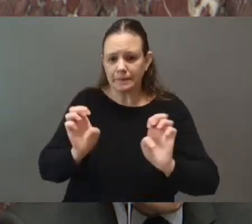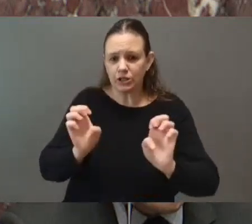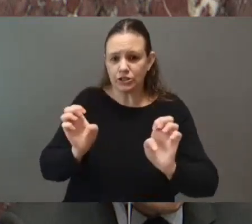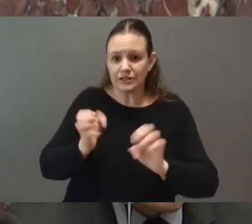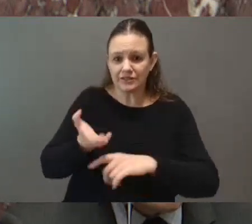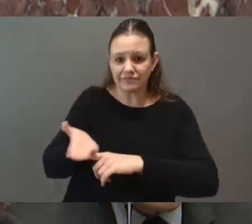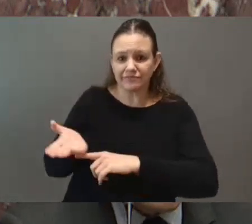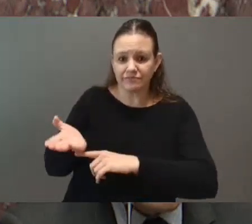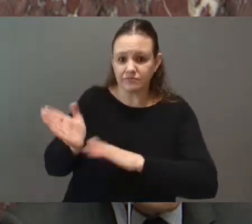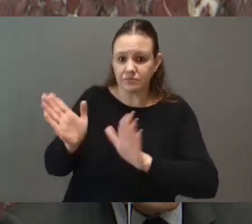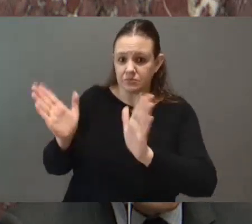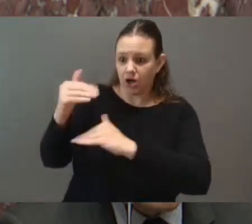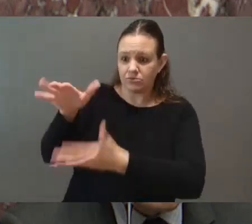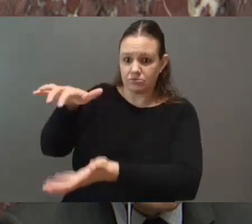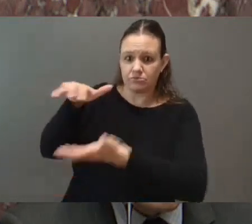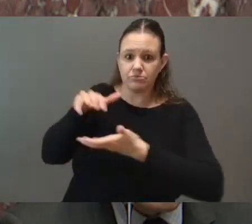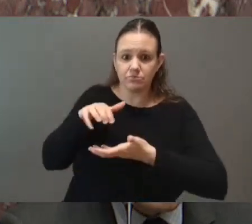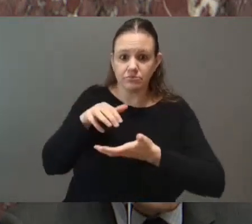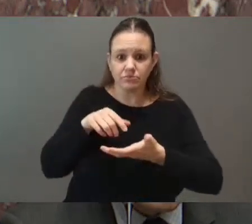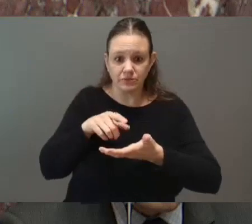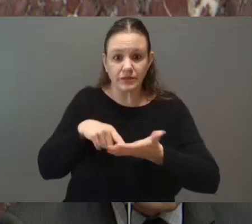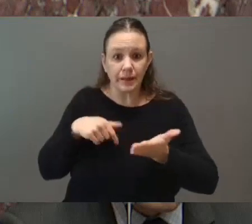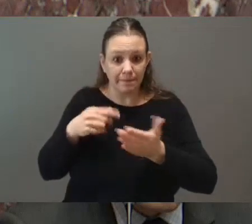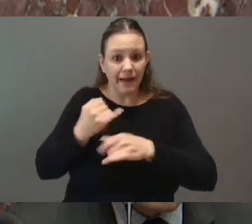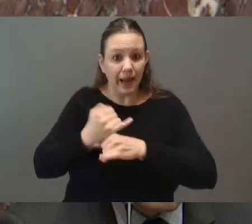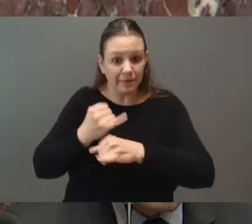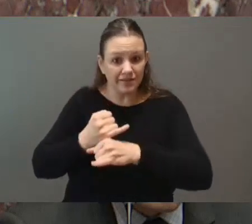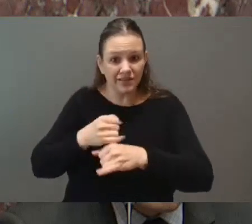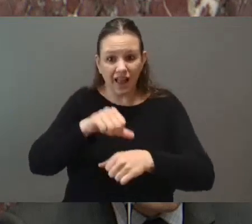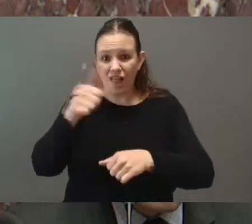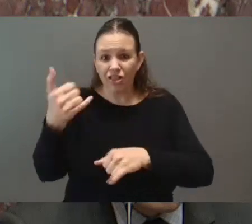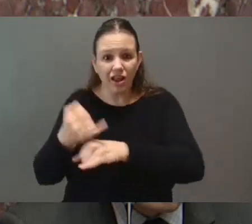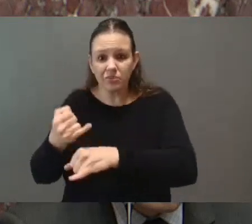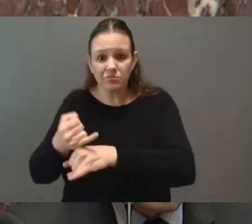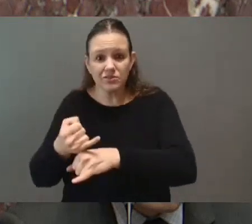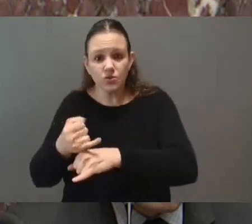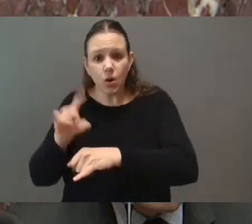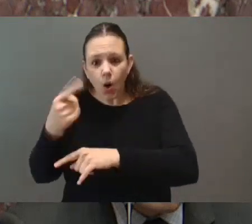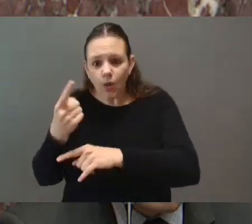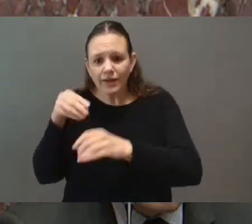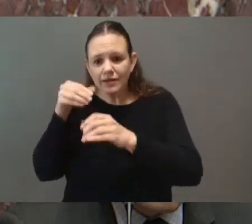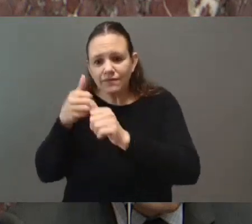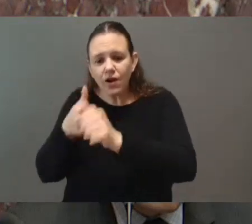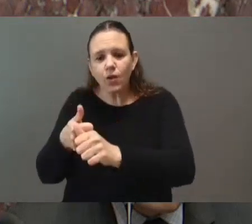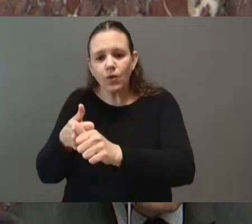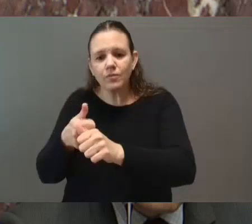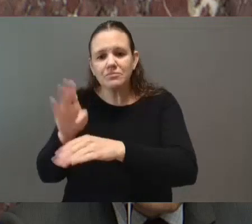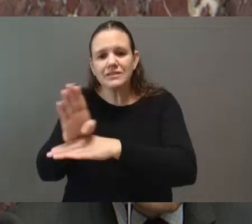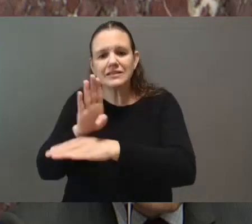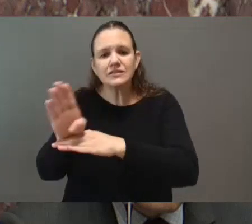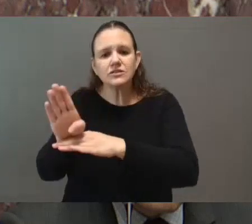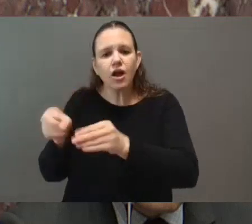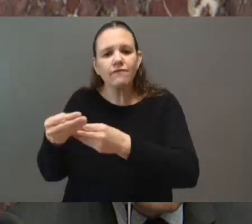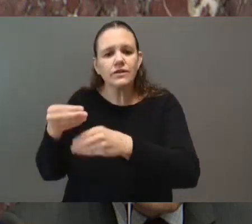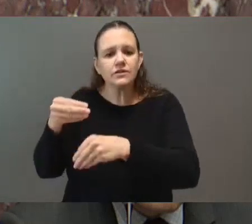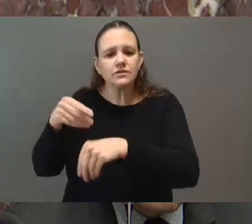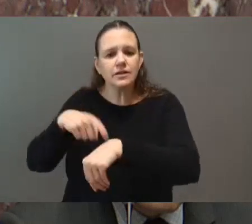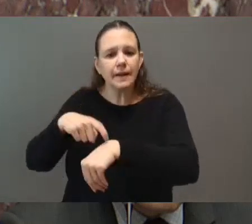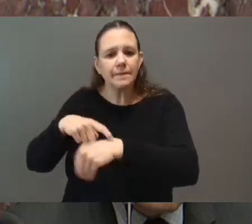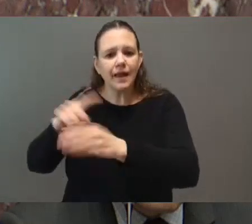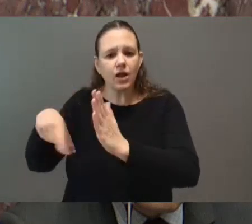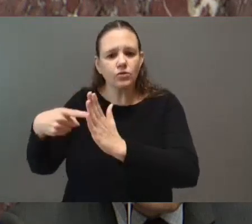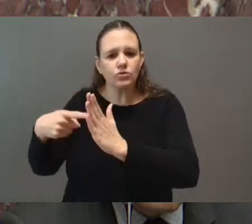access to business hours only. That is her job. That is her responsibility. She should have stood up yesterday and